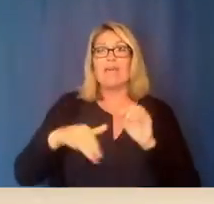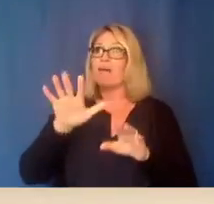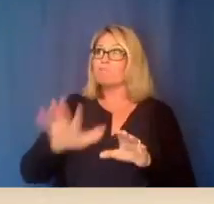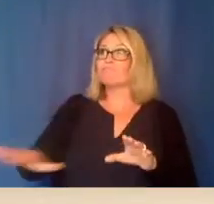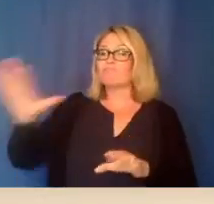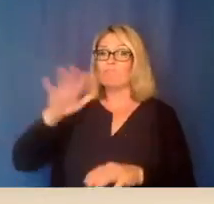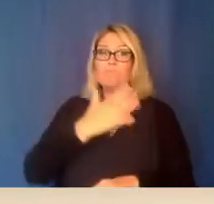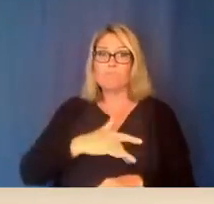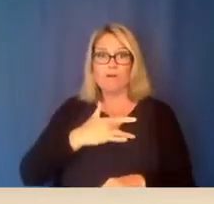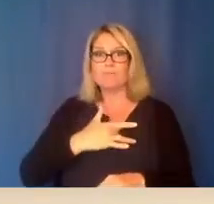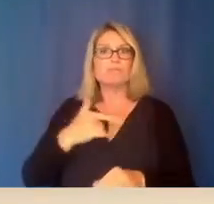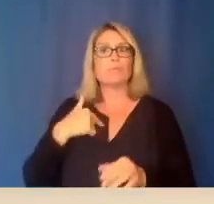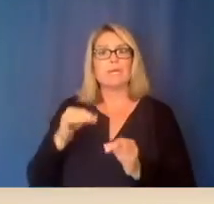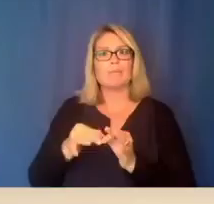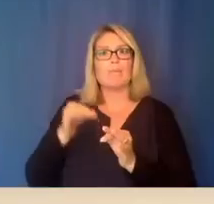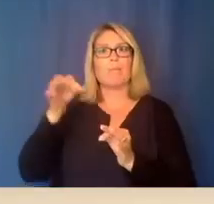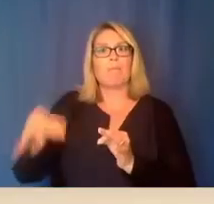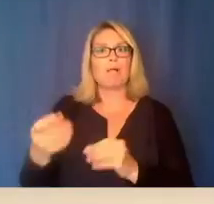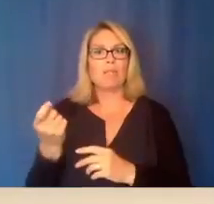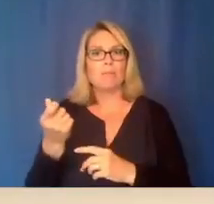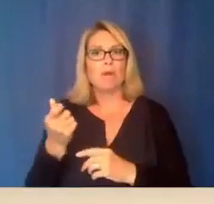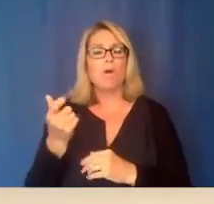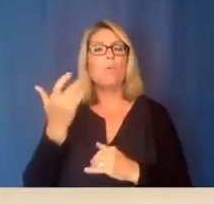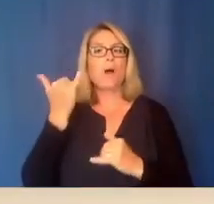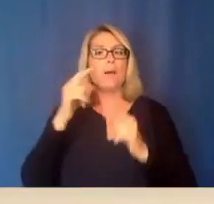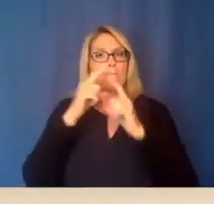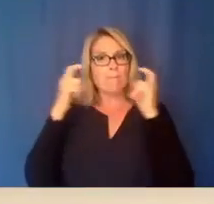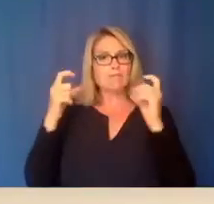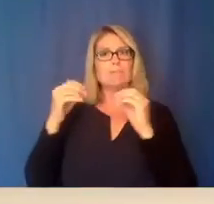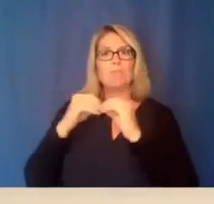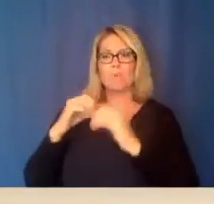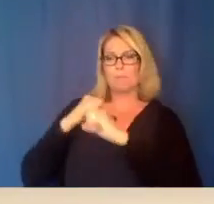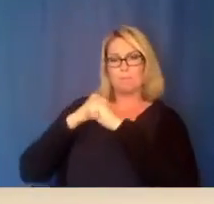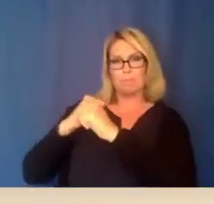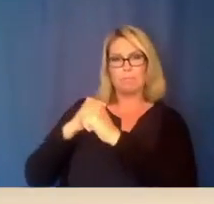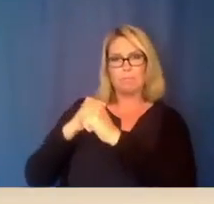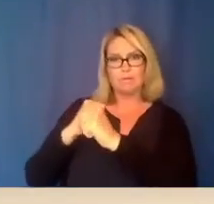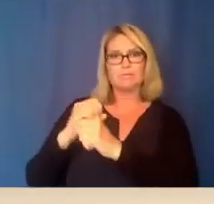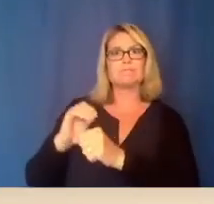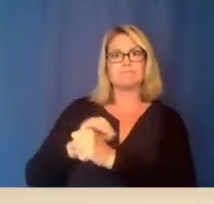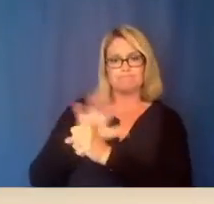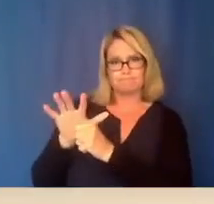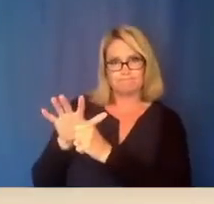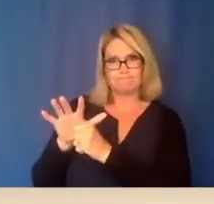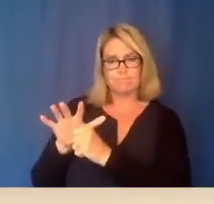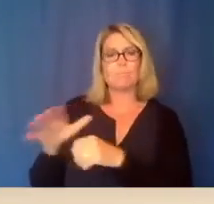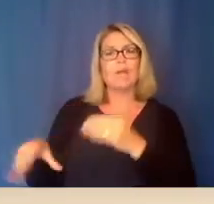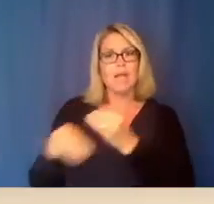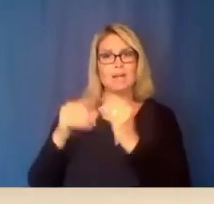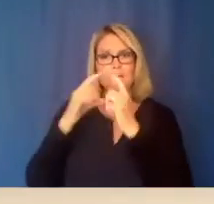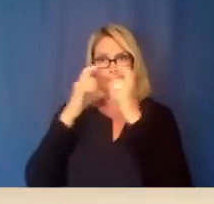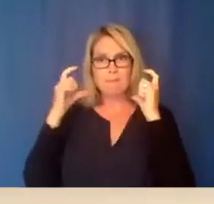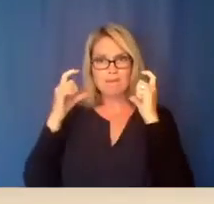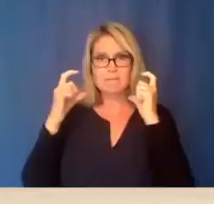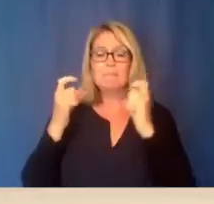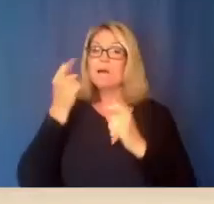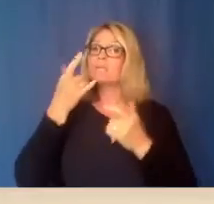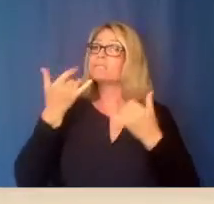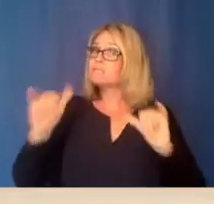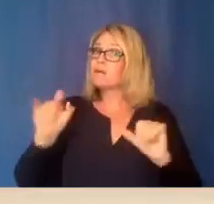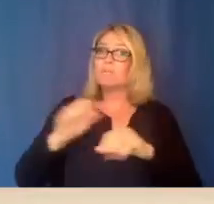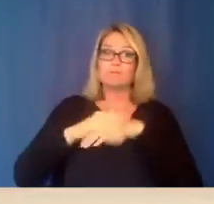in recognition that masks provide another layer of protection against COVID-19, but do not replace other public health